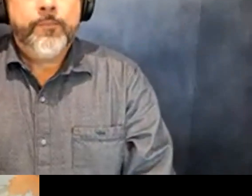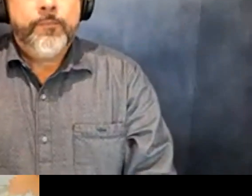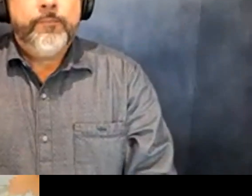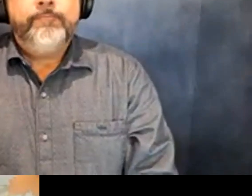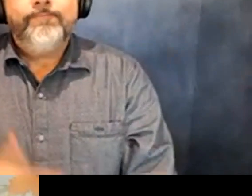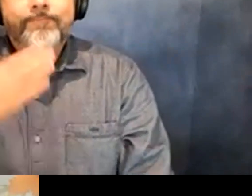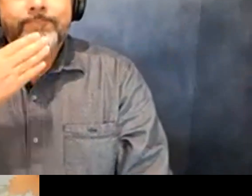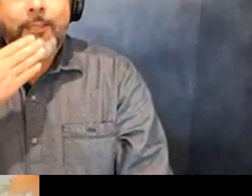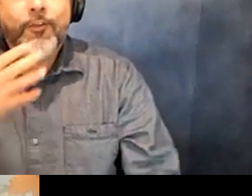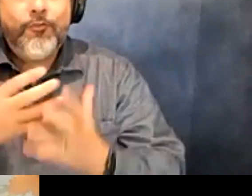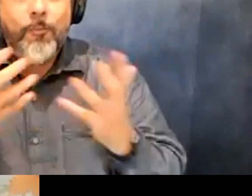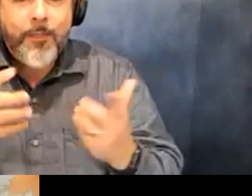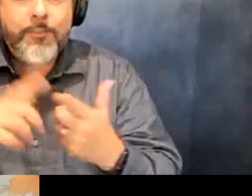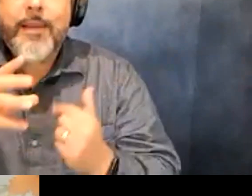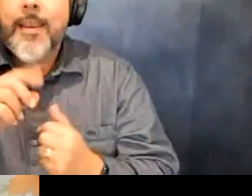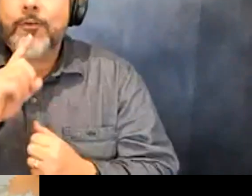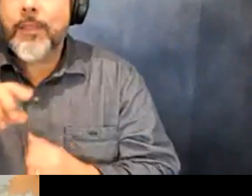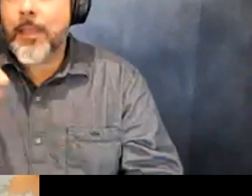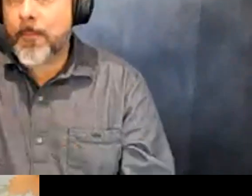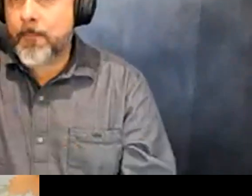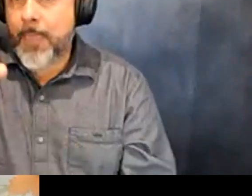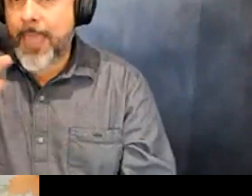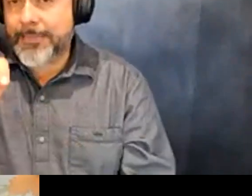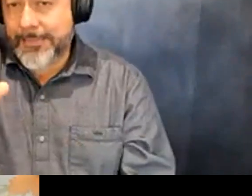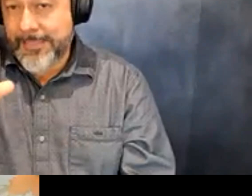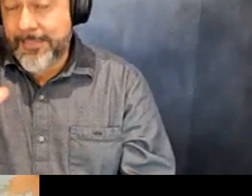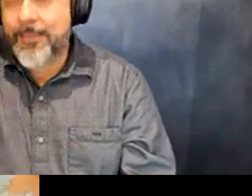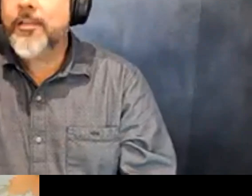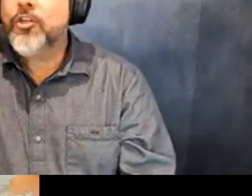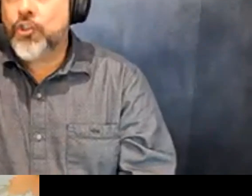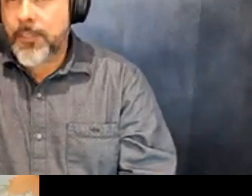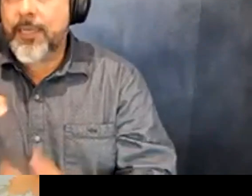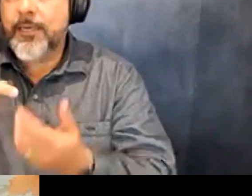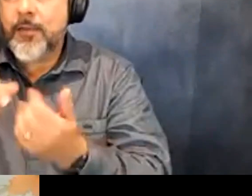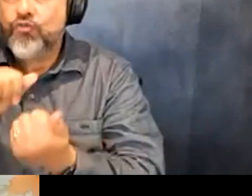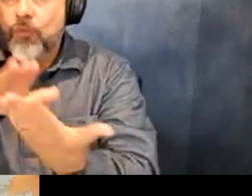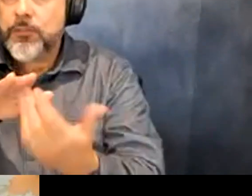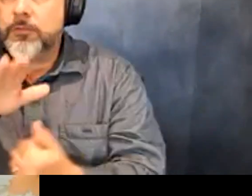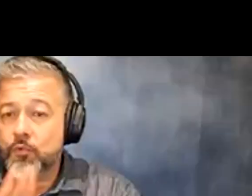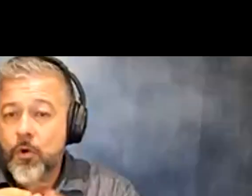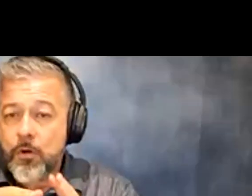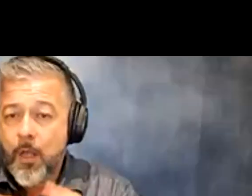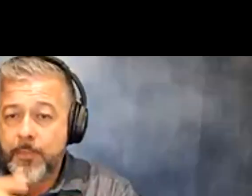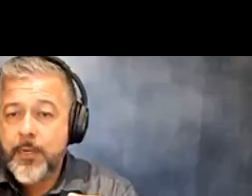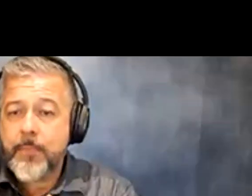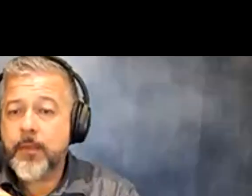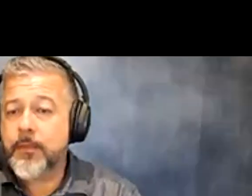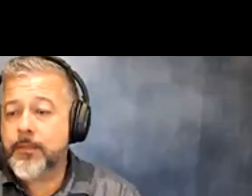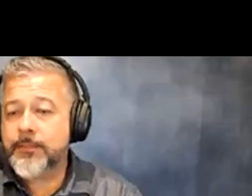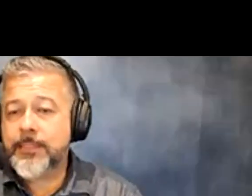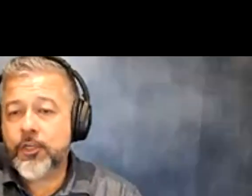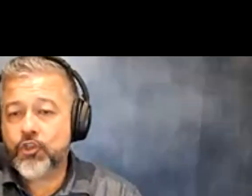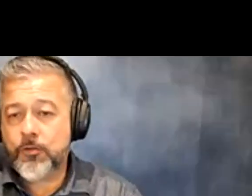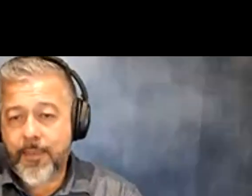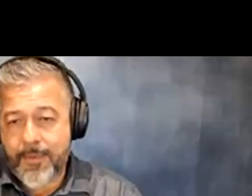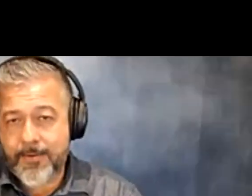Thank you so much. And actually, Patty, I think, can address your comment about Section 8. Sure,